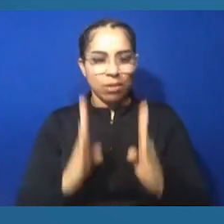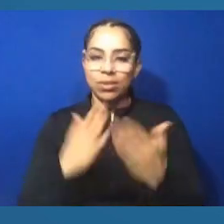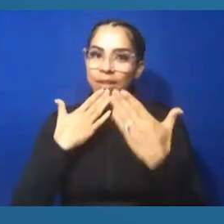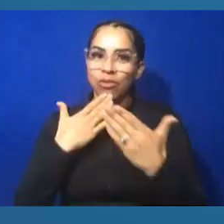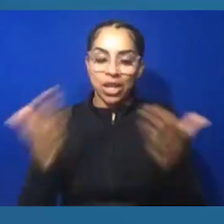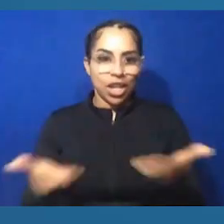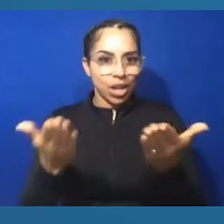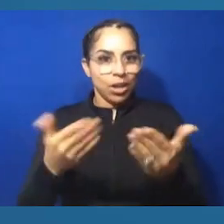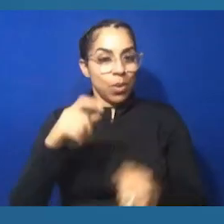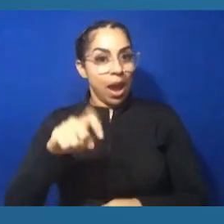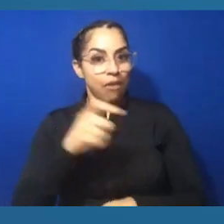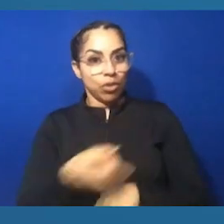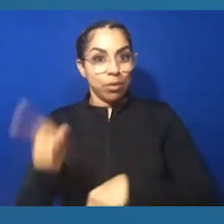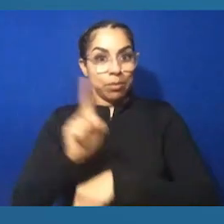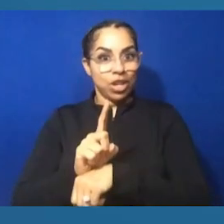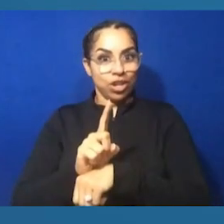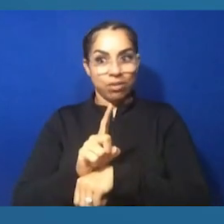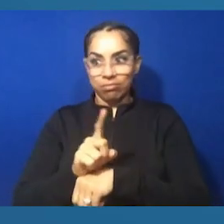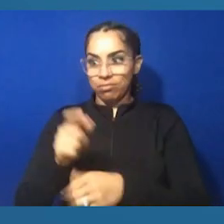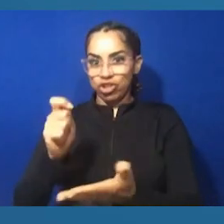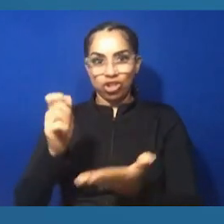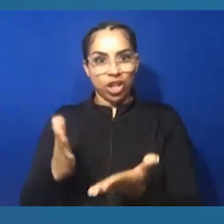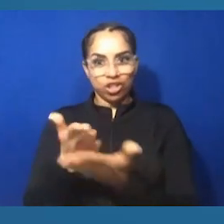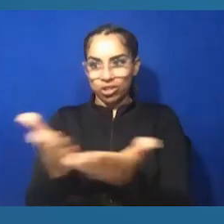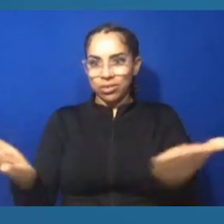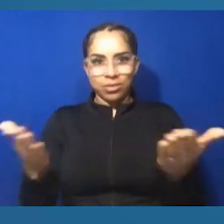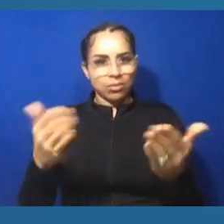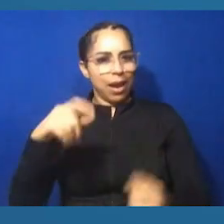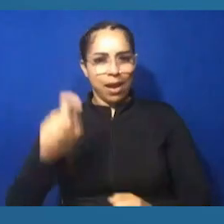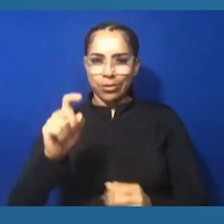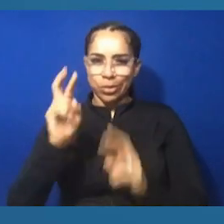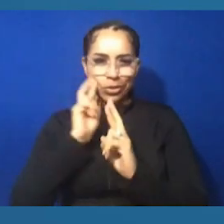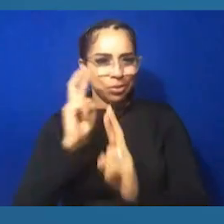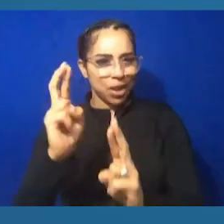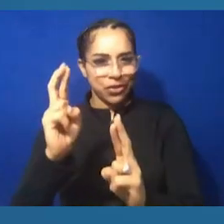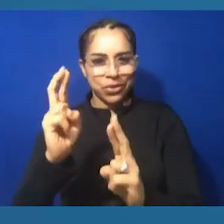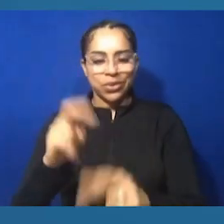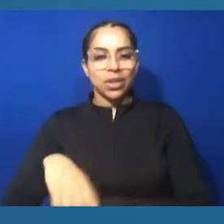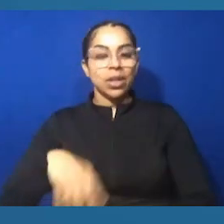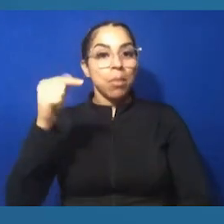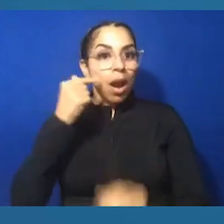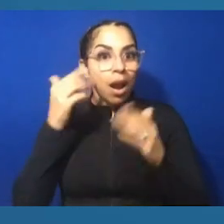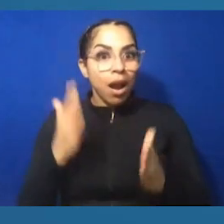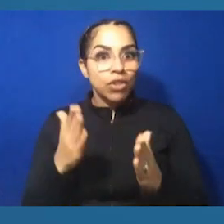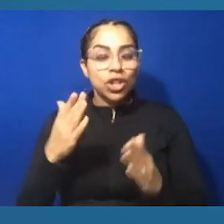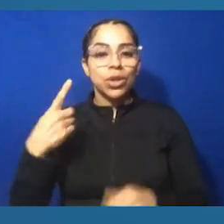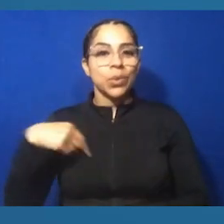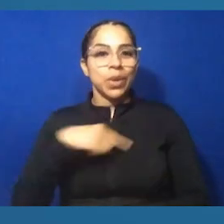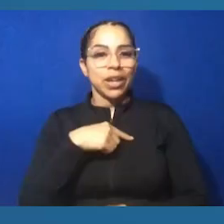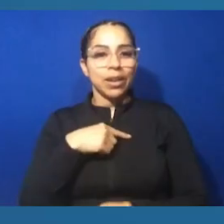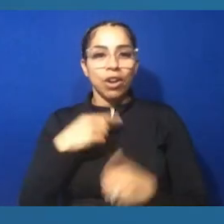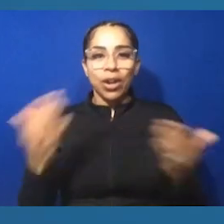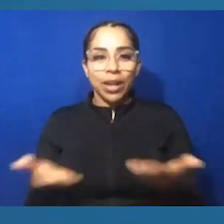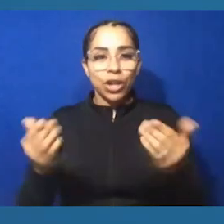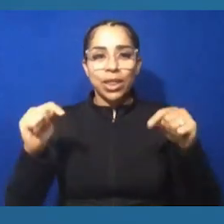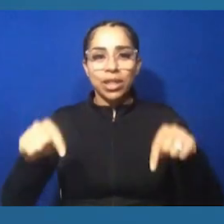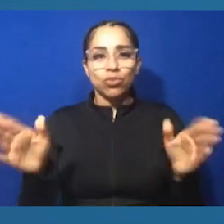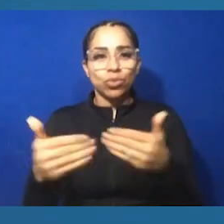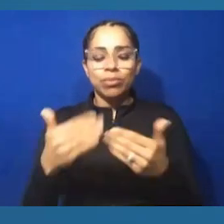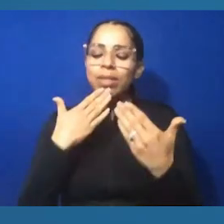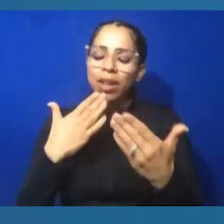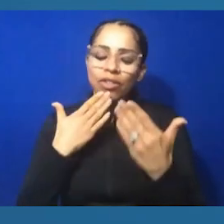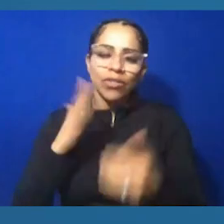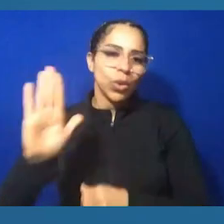so we better be respectful. But Governor, we join in everyone in this room to thank you for your incredible